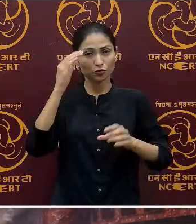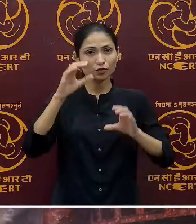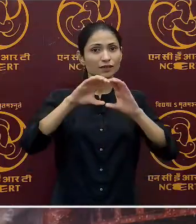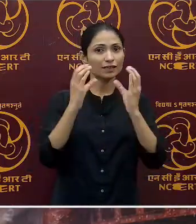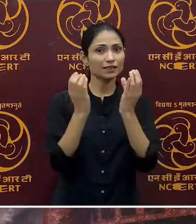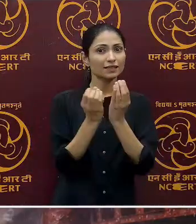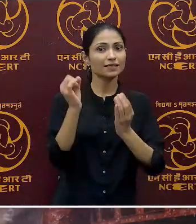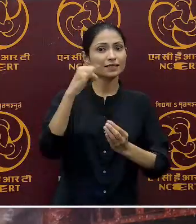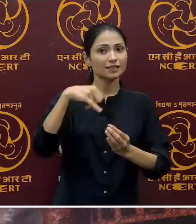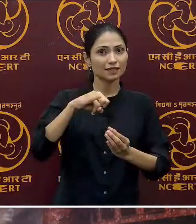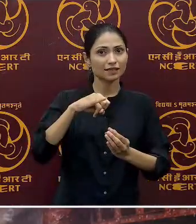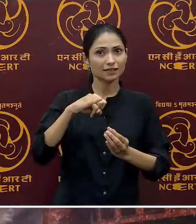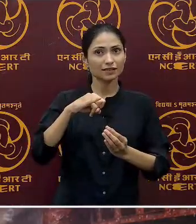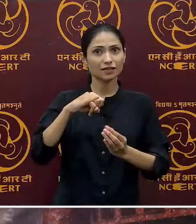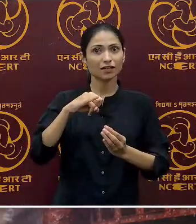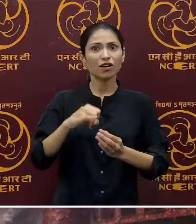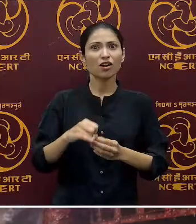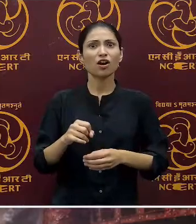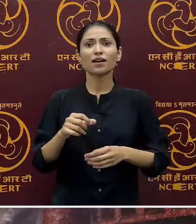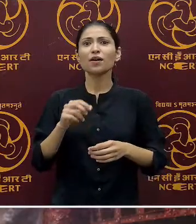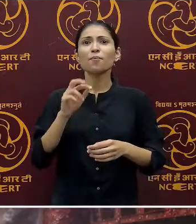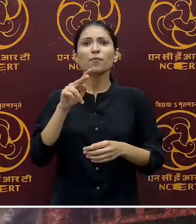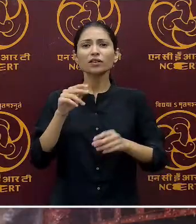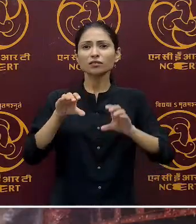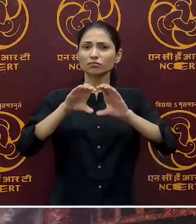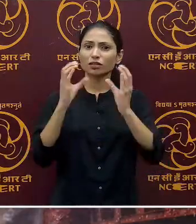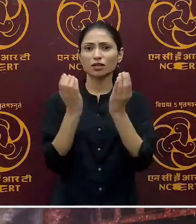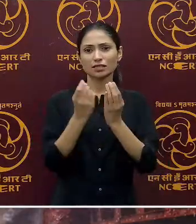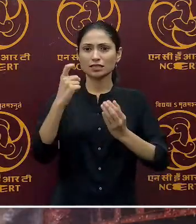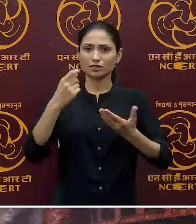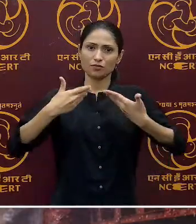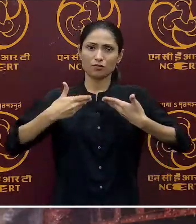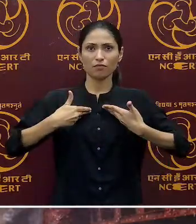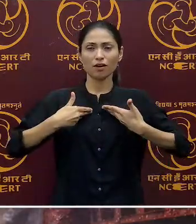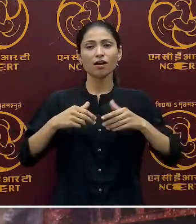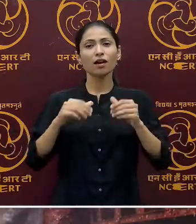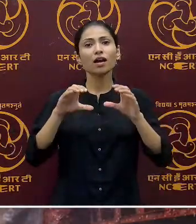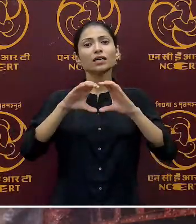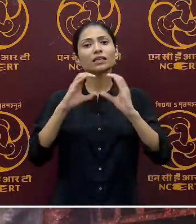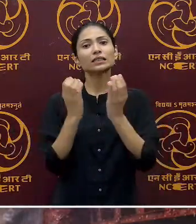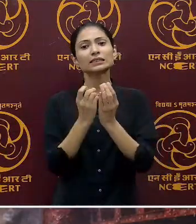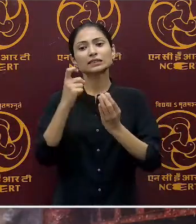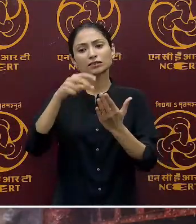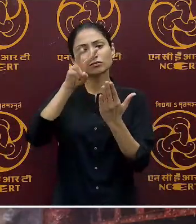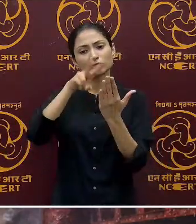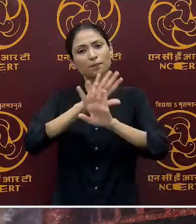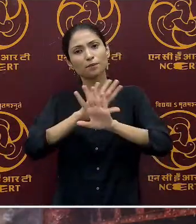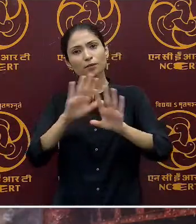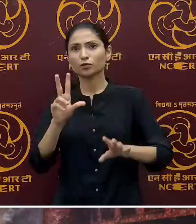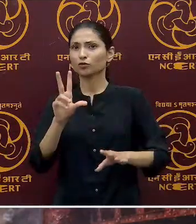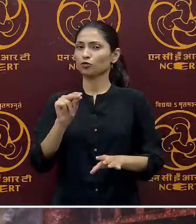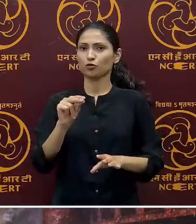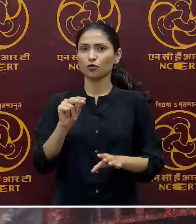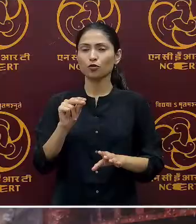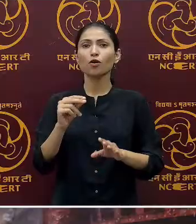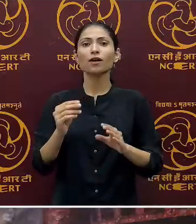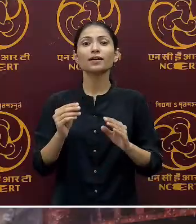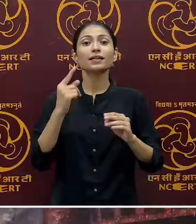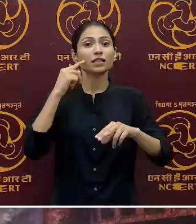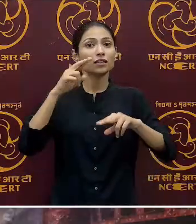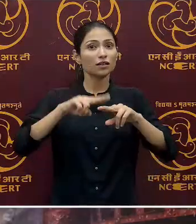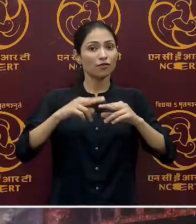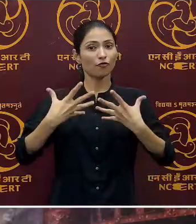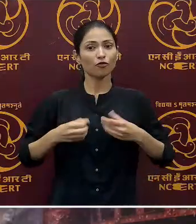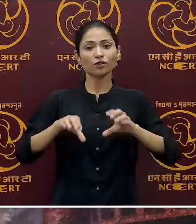they have to study only class 7 virtual labs and they have to access only the class 7 practical. They can access to the class 6